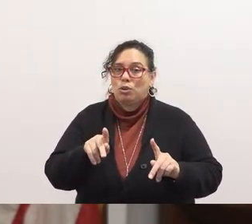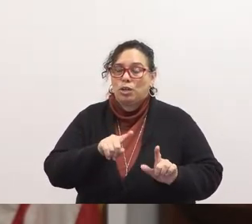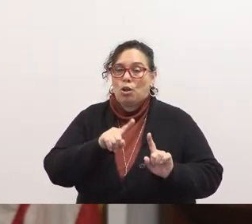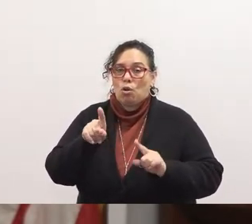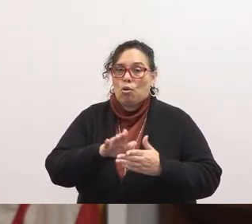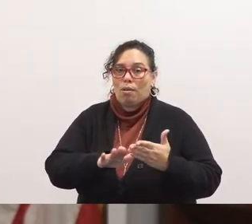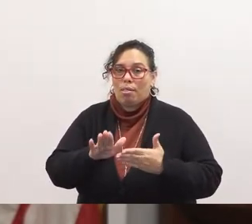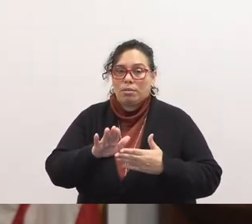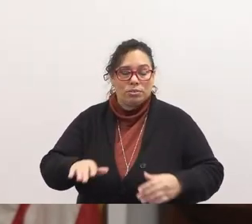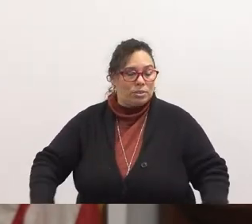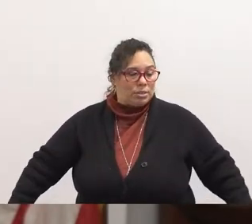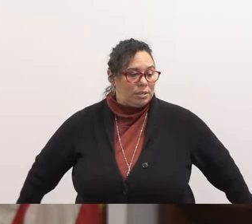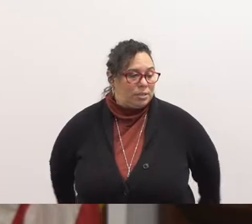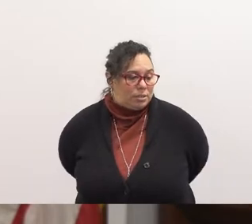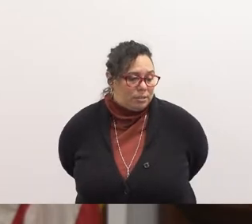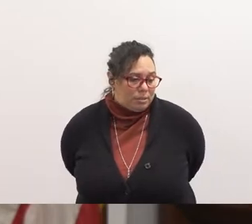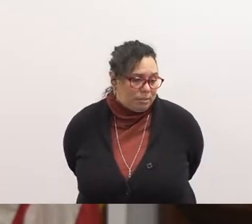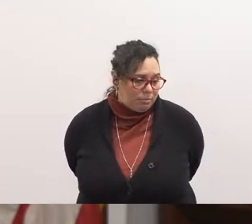college.